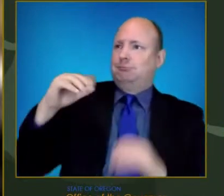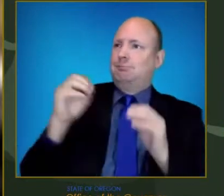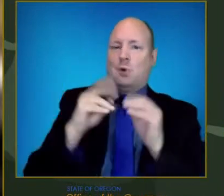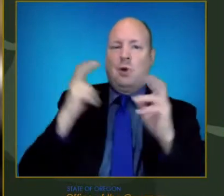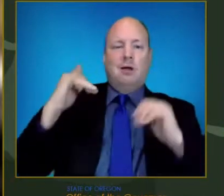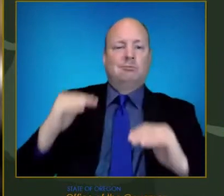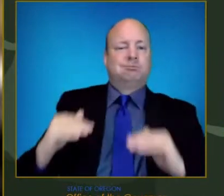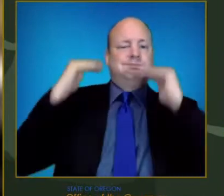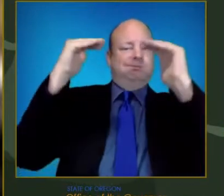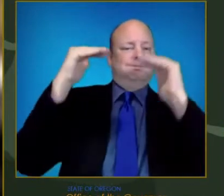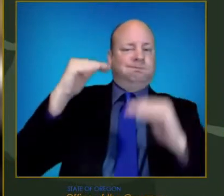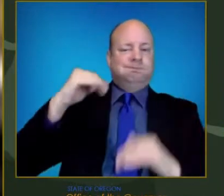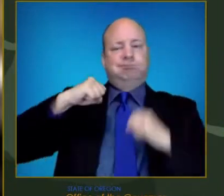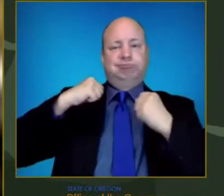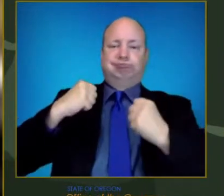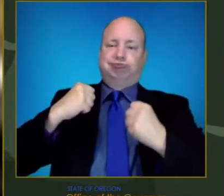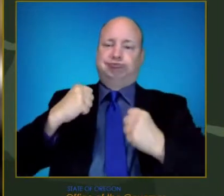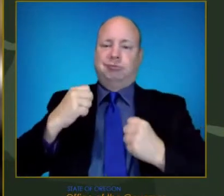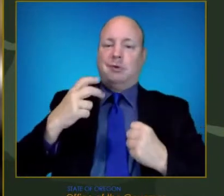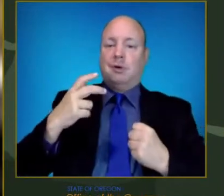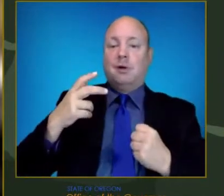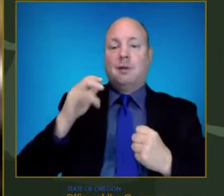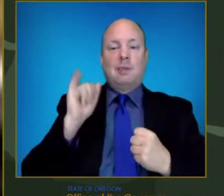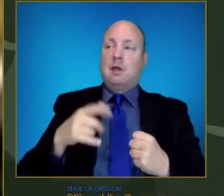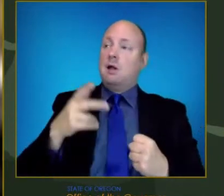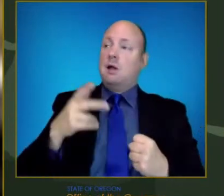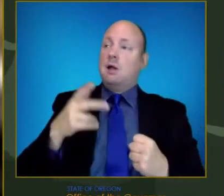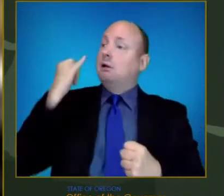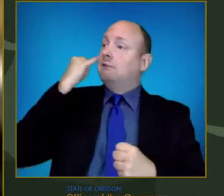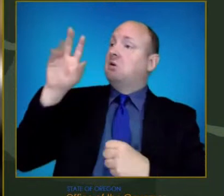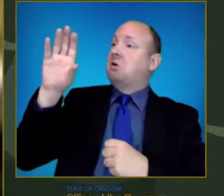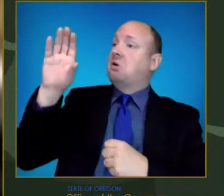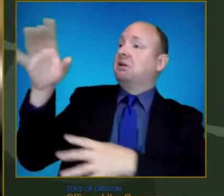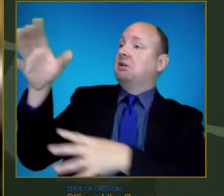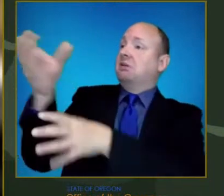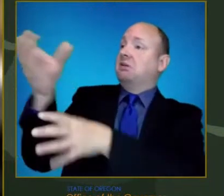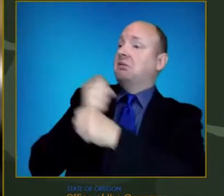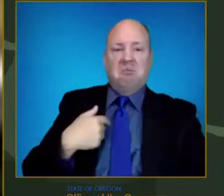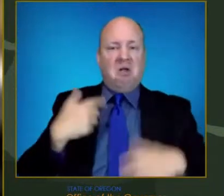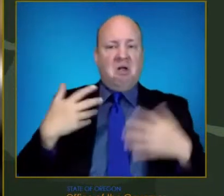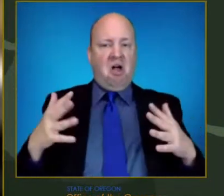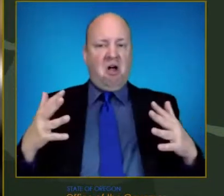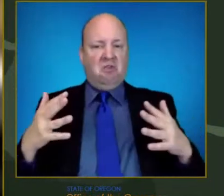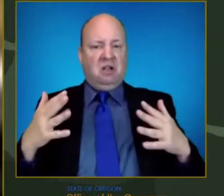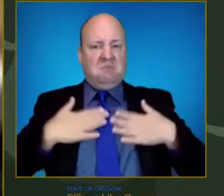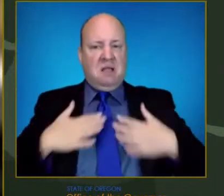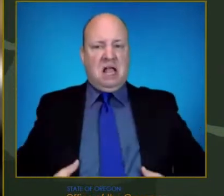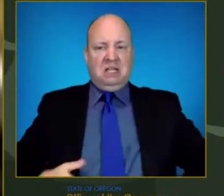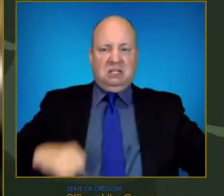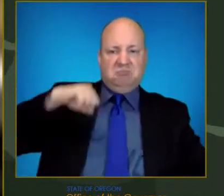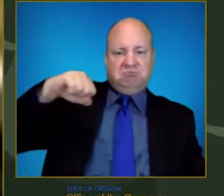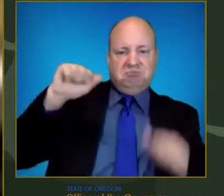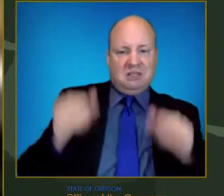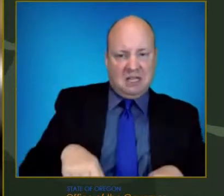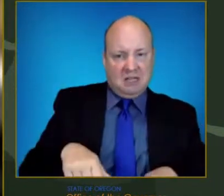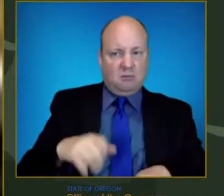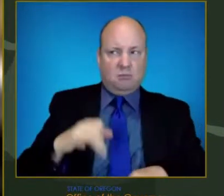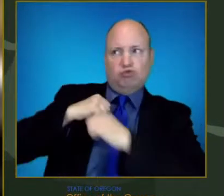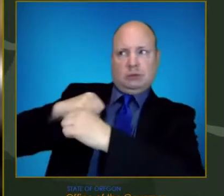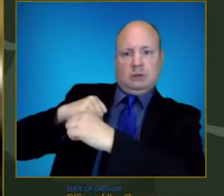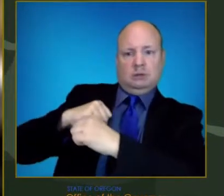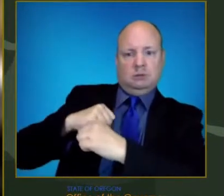on the clear evidence that we have for the vaccine induced immunity. The other concern is